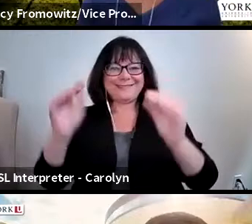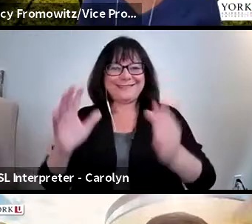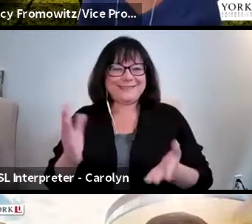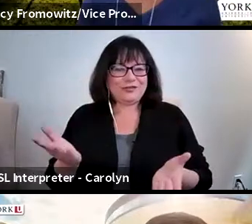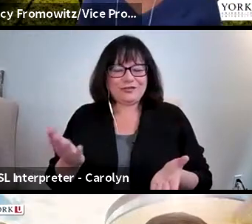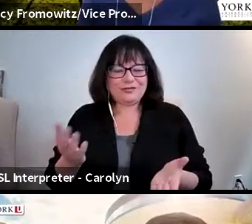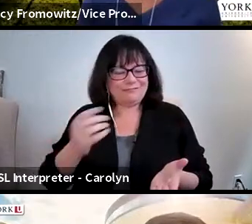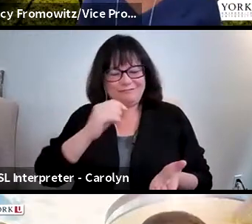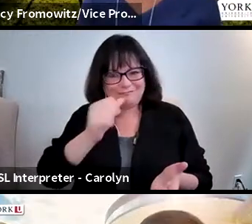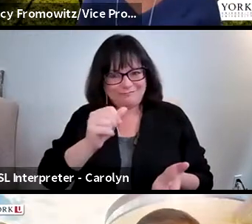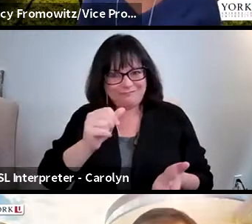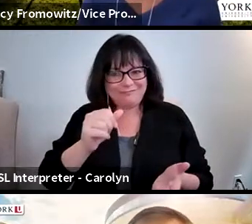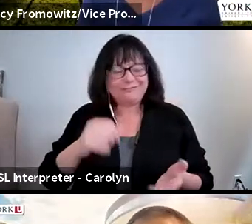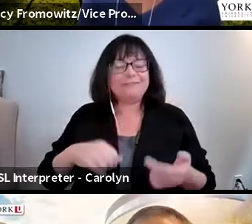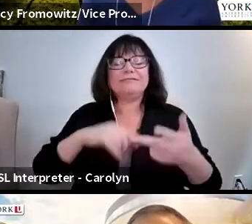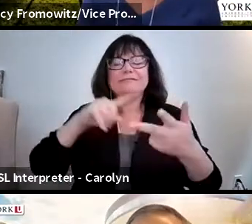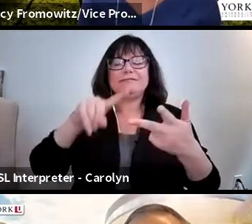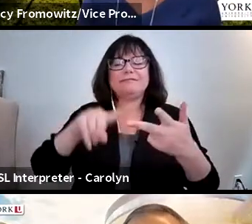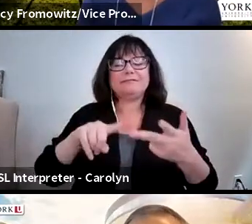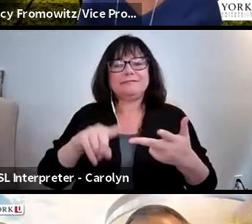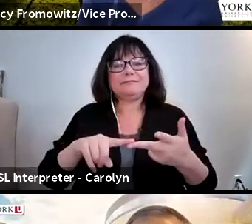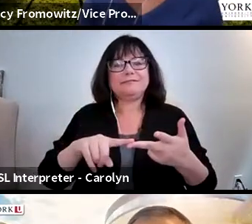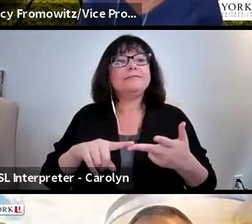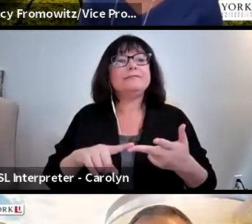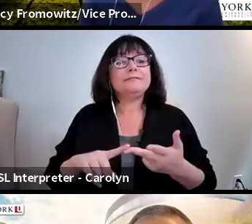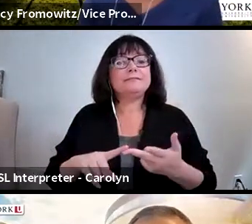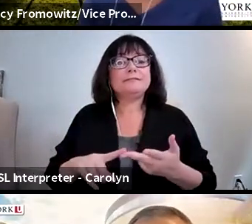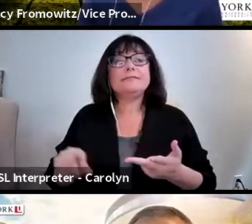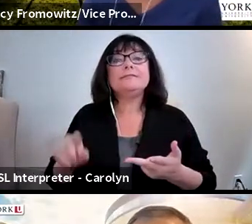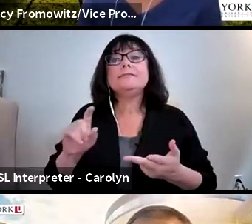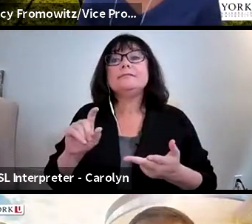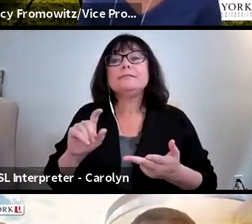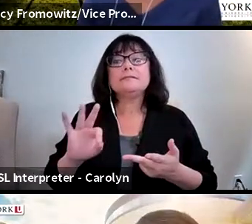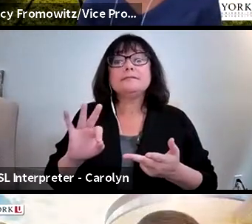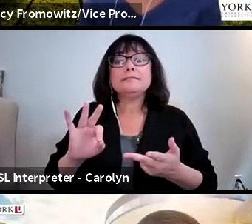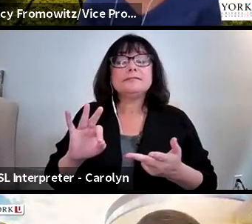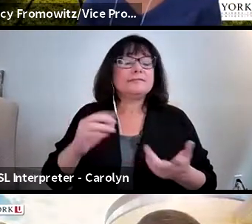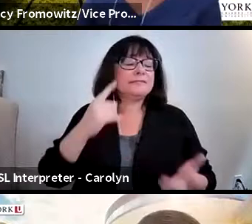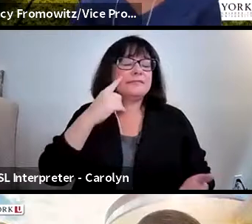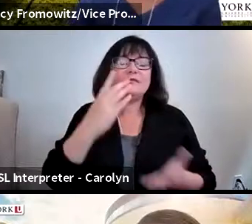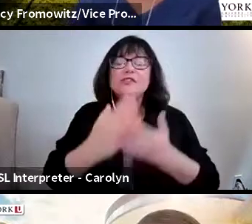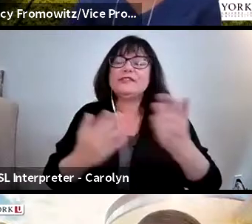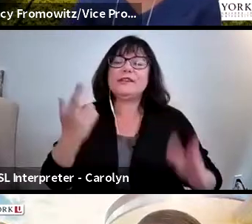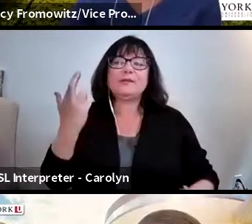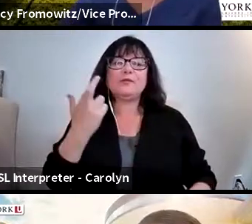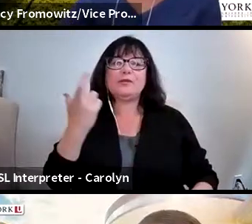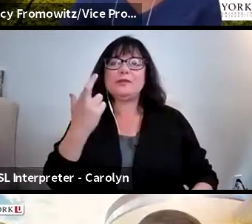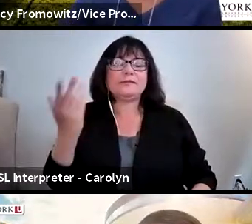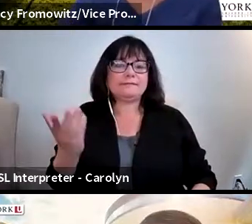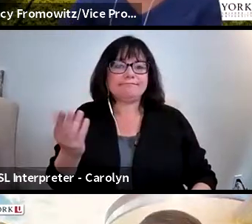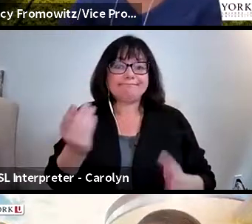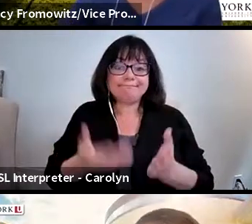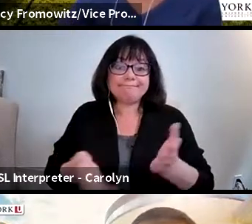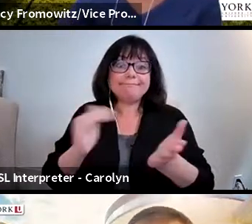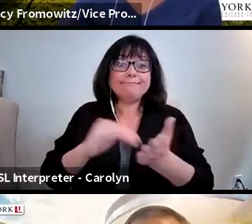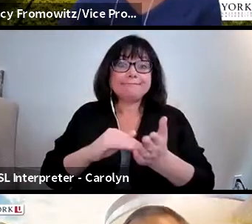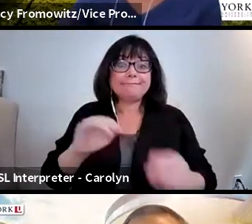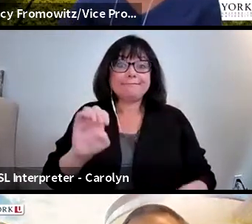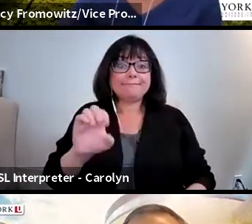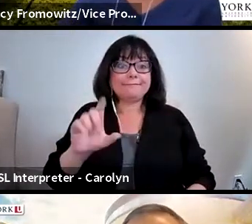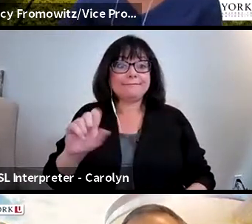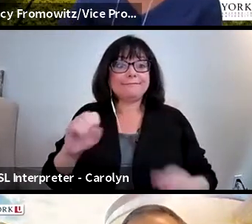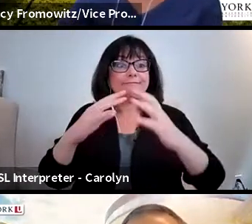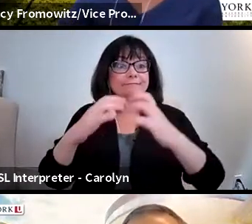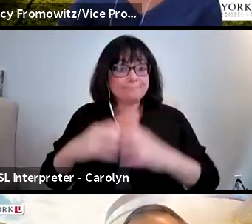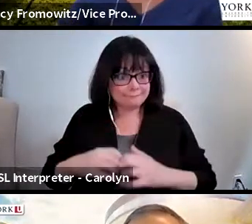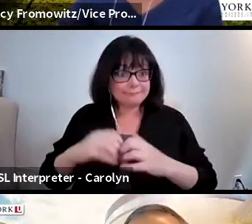And the last piece is around timely notification. If for some reason, if e-class were to go down again, and hopefully that is